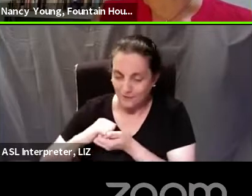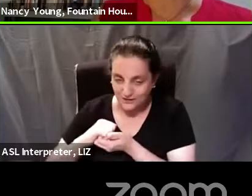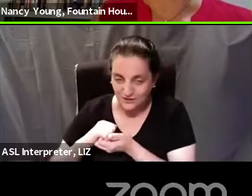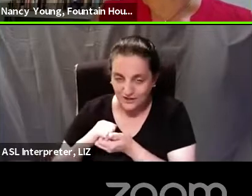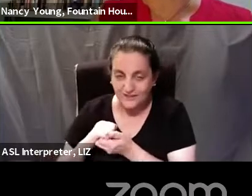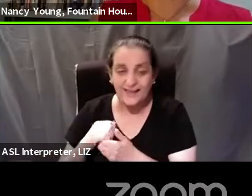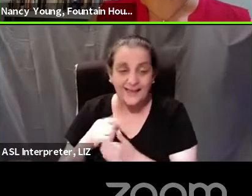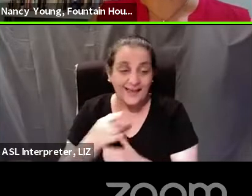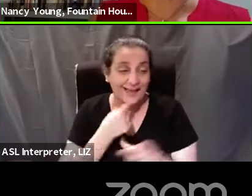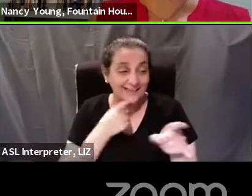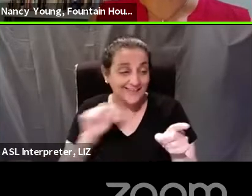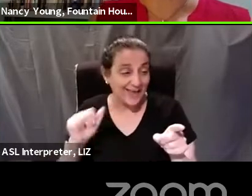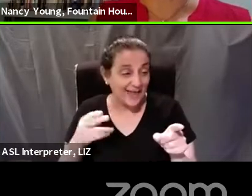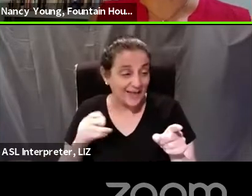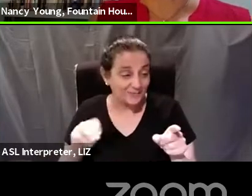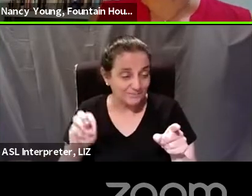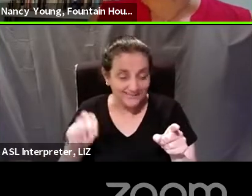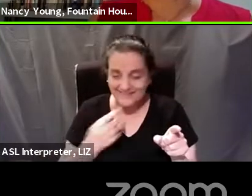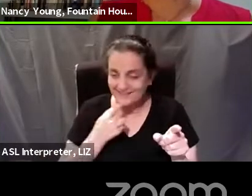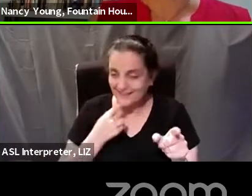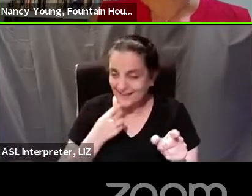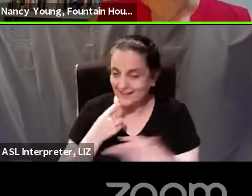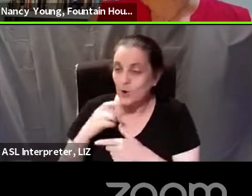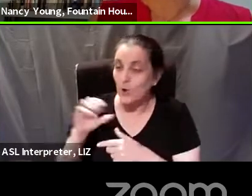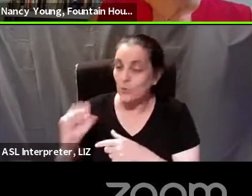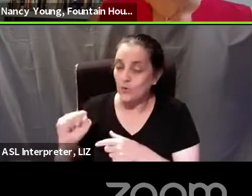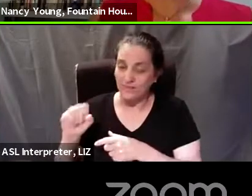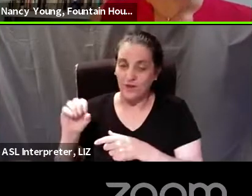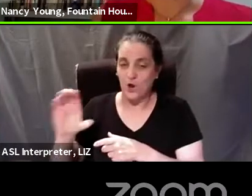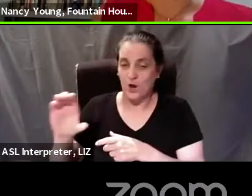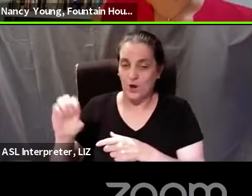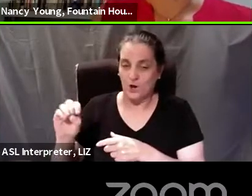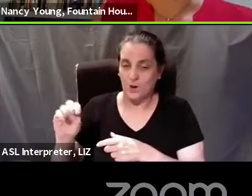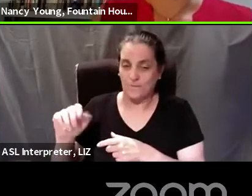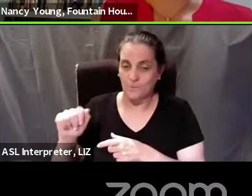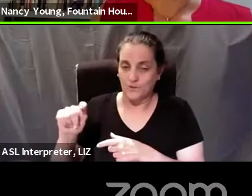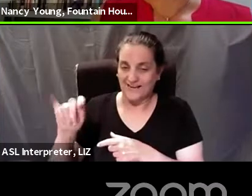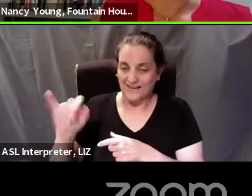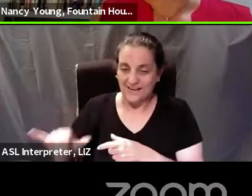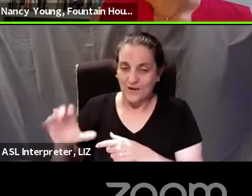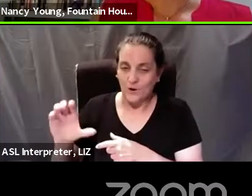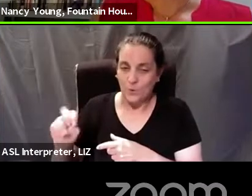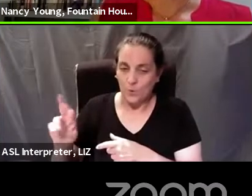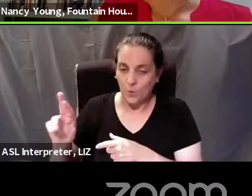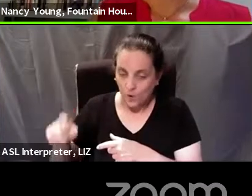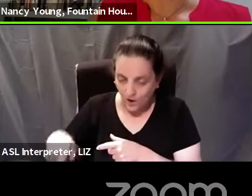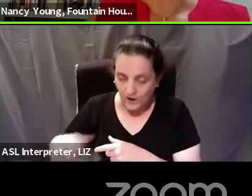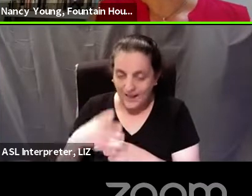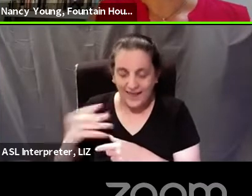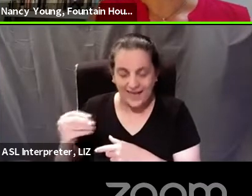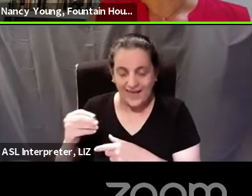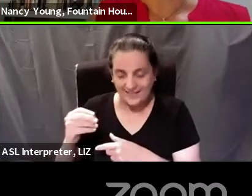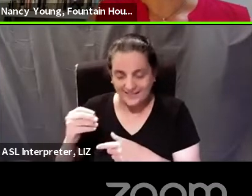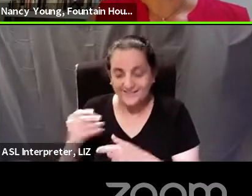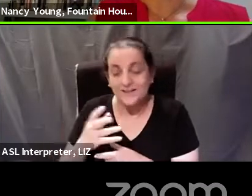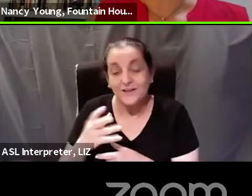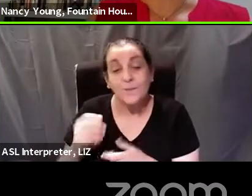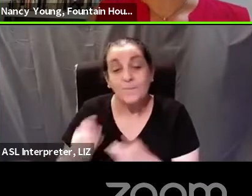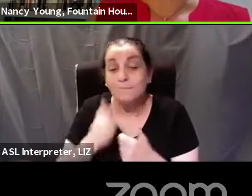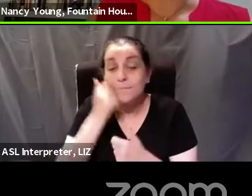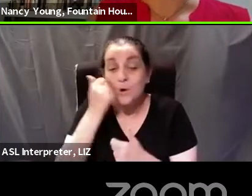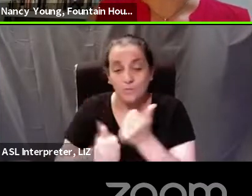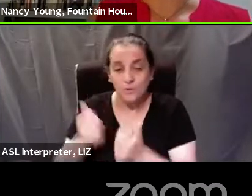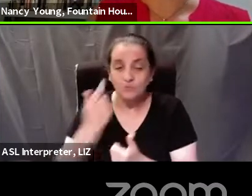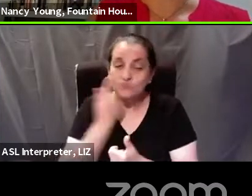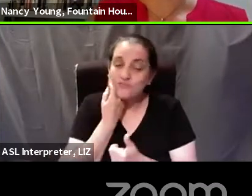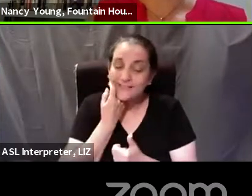Ashwin pointed out, with Midtown Community Corp, Breaking Ground, and the Times Square Alliance, and most recently, Housing